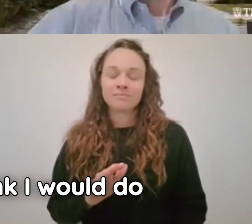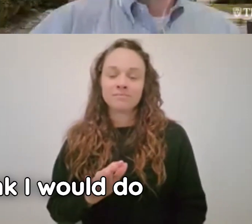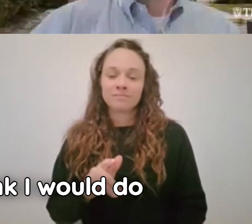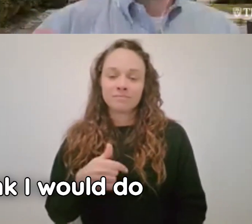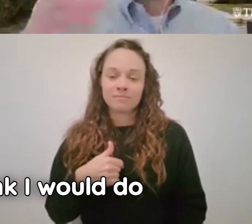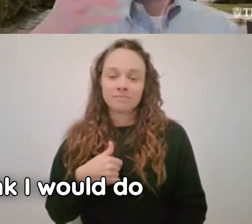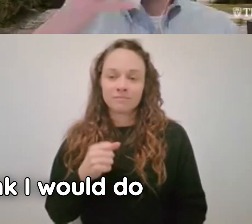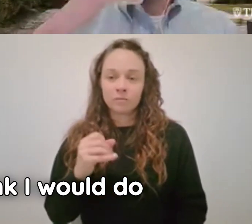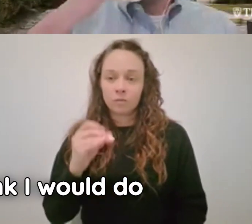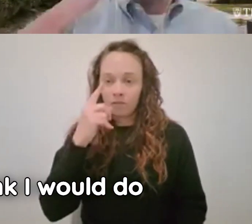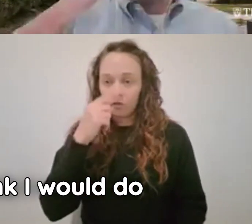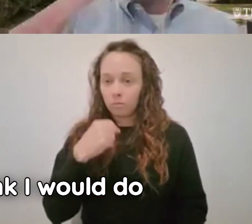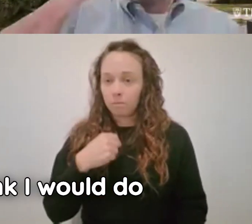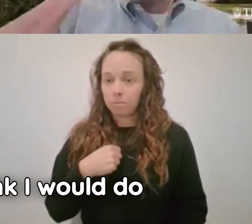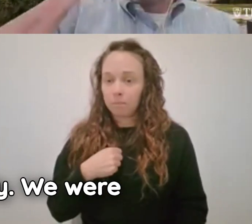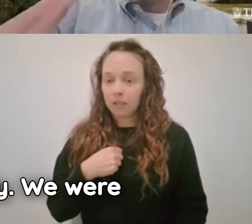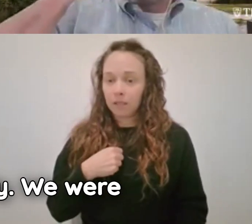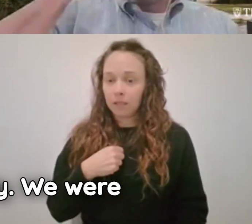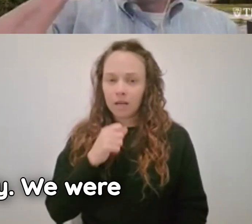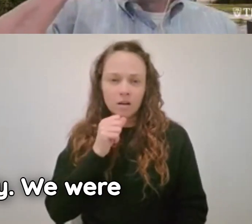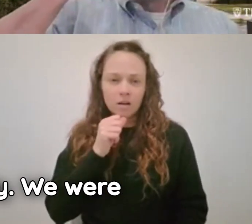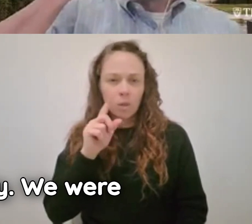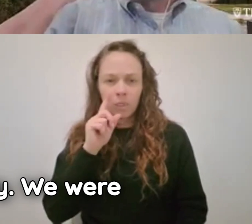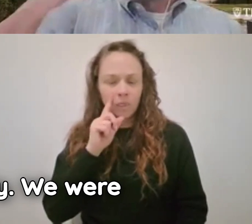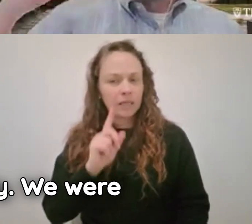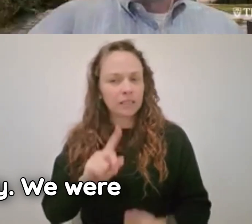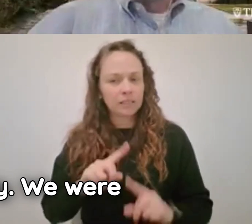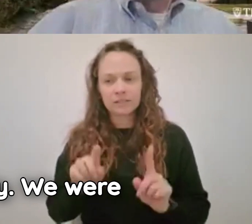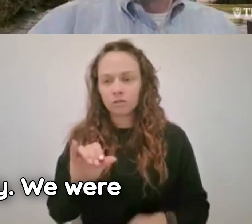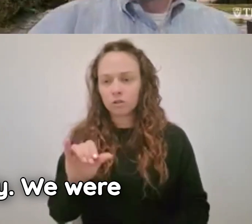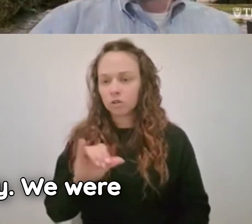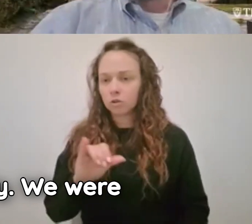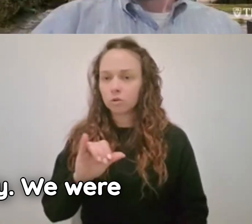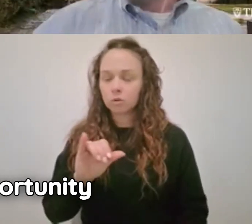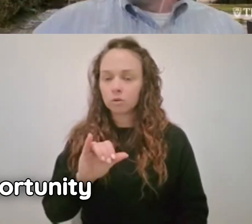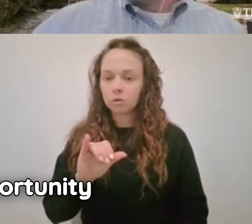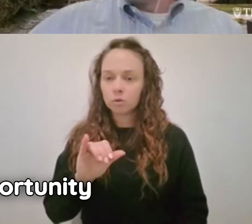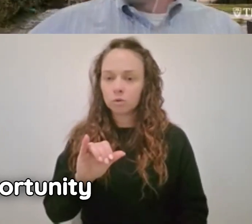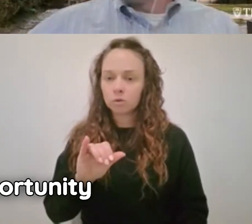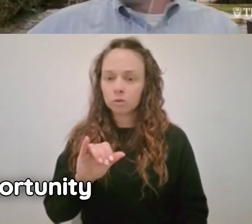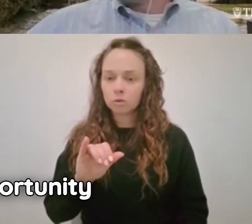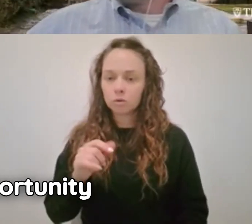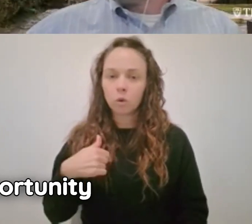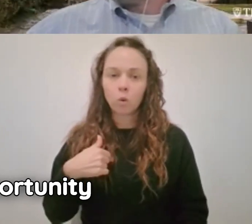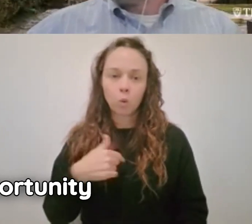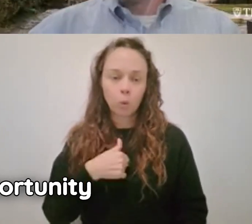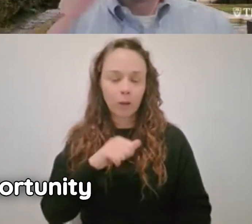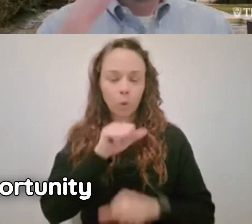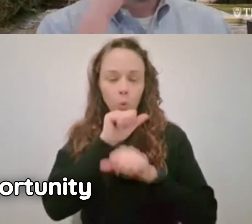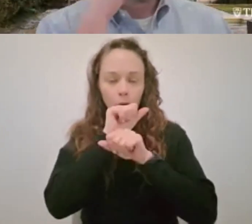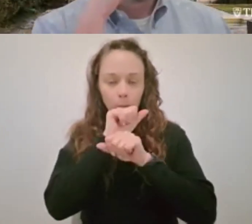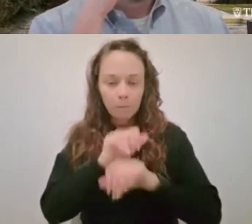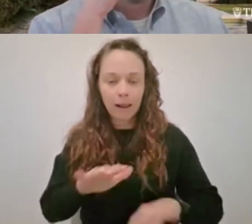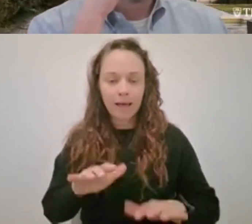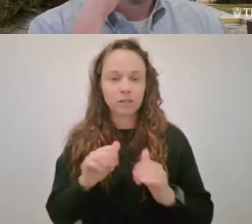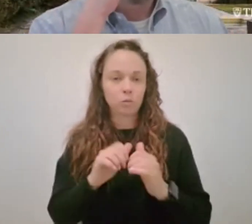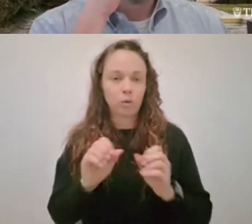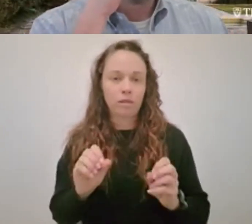So for me, I don't think I would do anything differently. We were blessed with